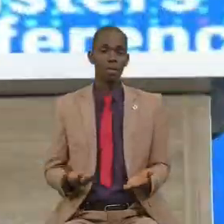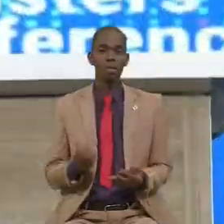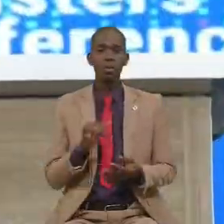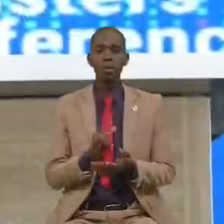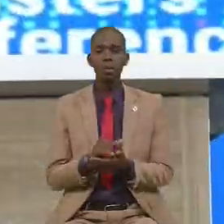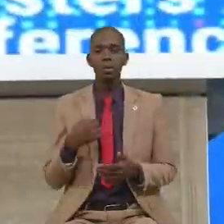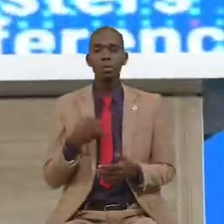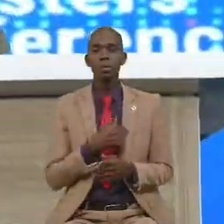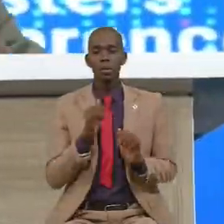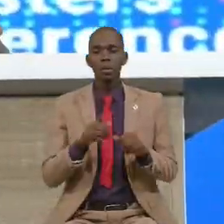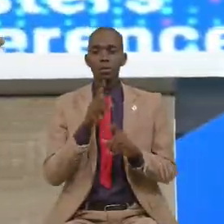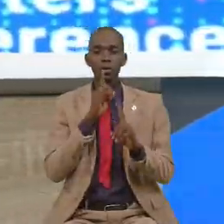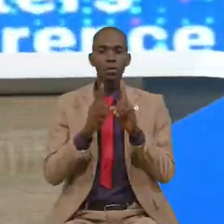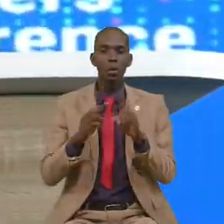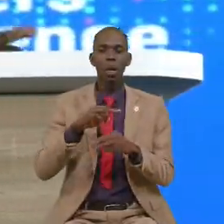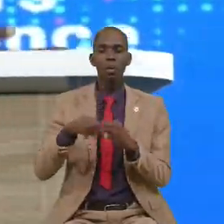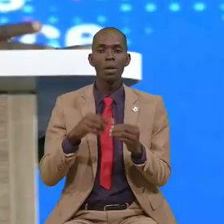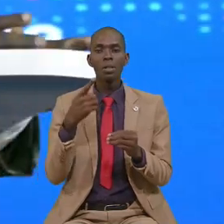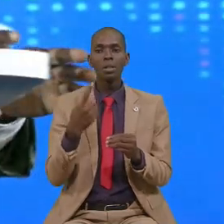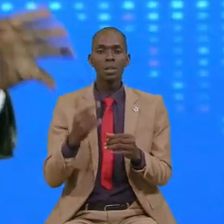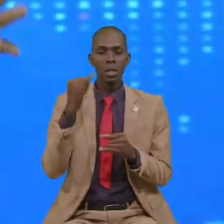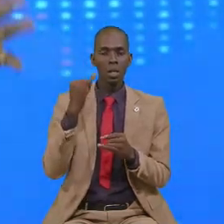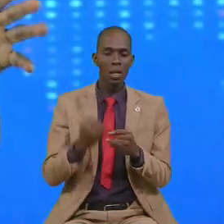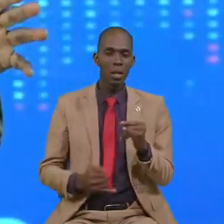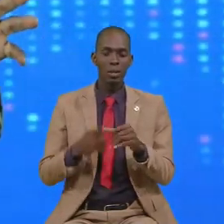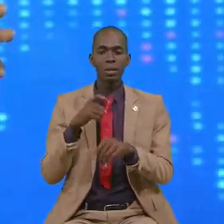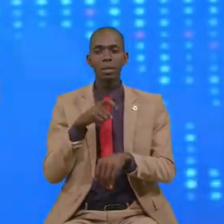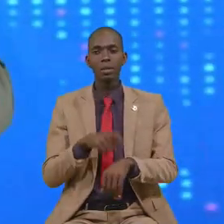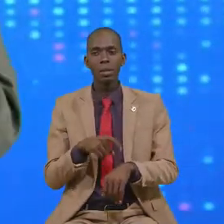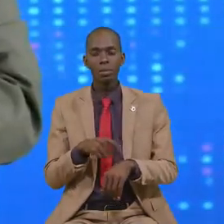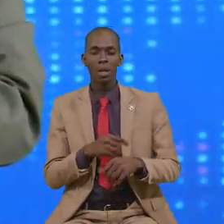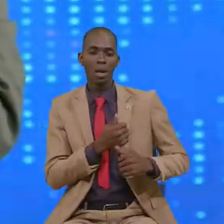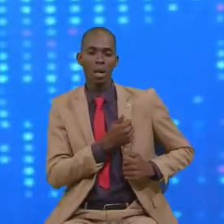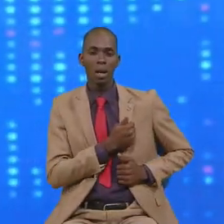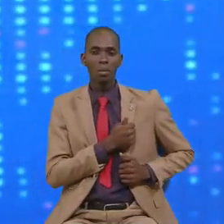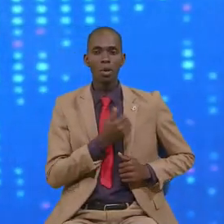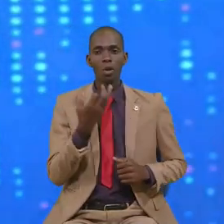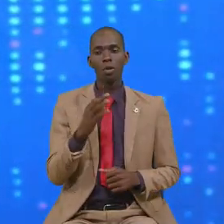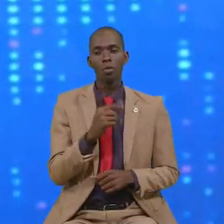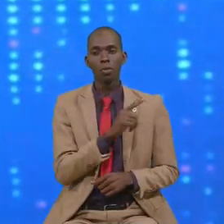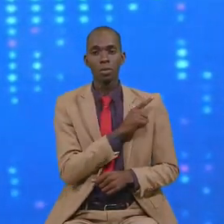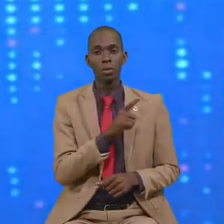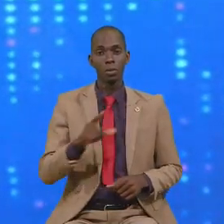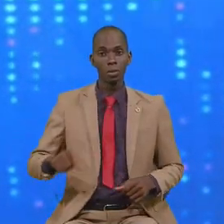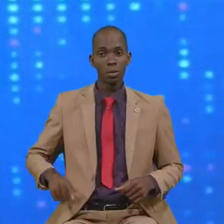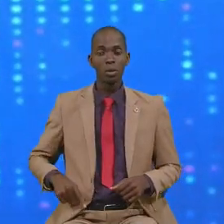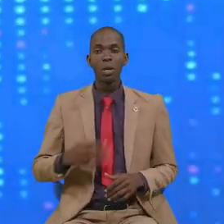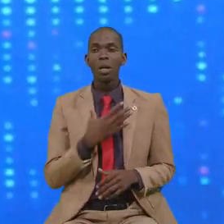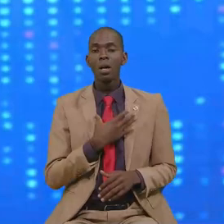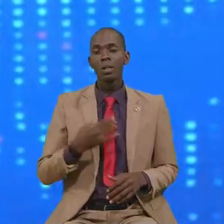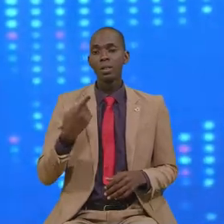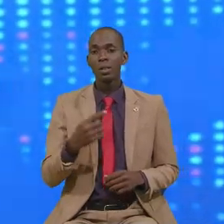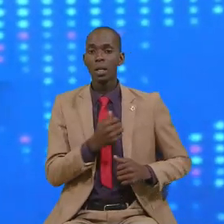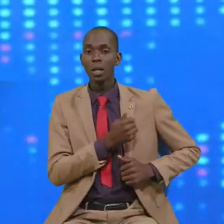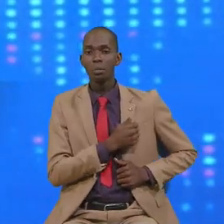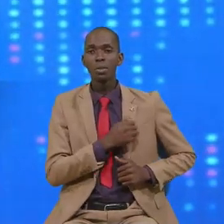about the end time army of the Lord. And the army is to